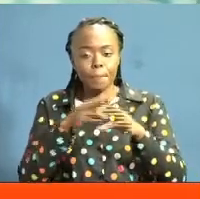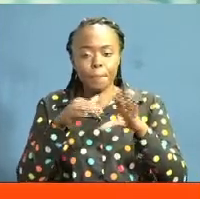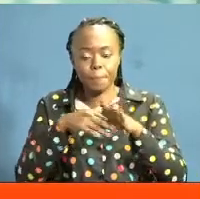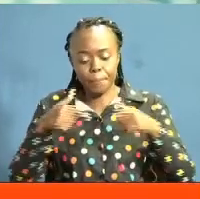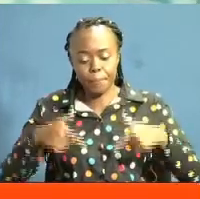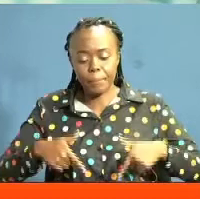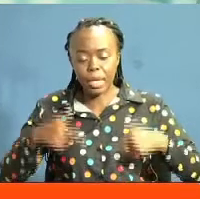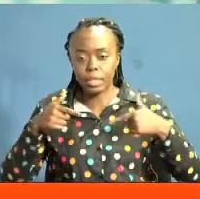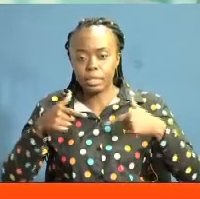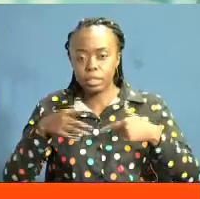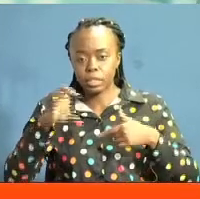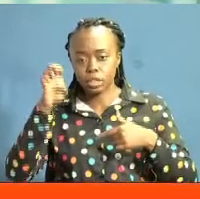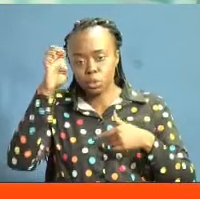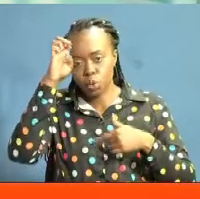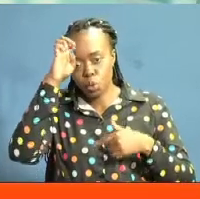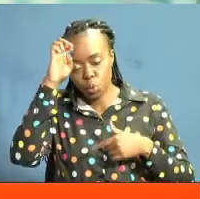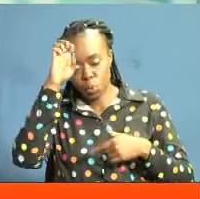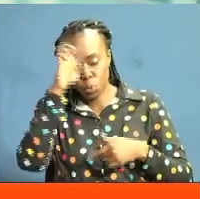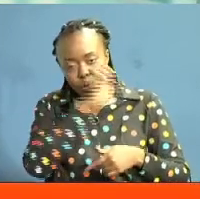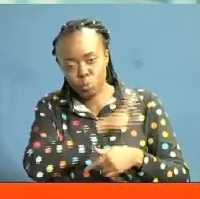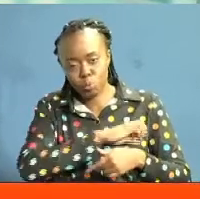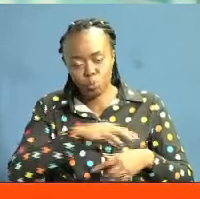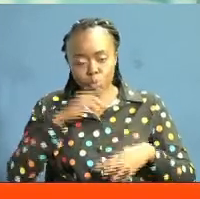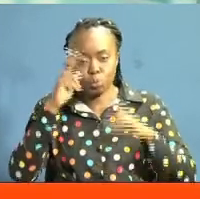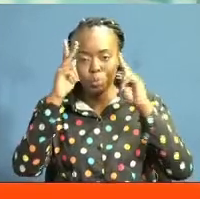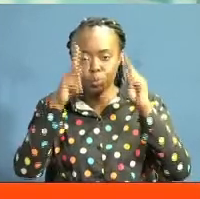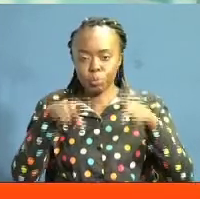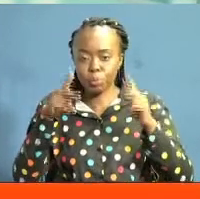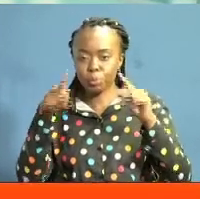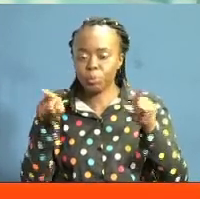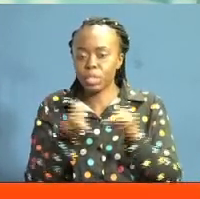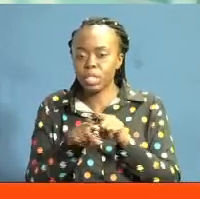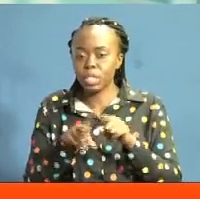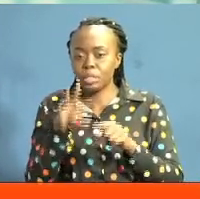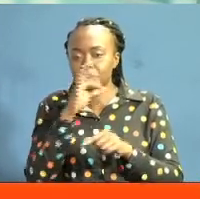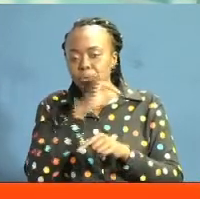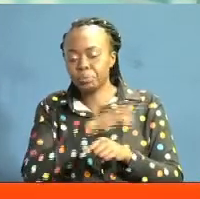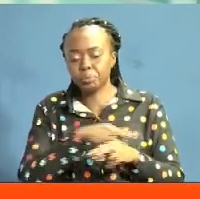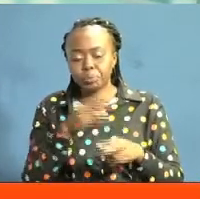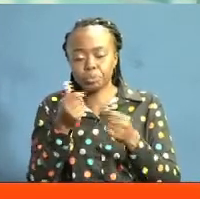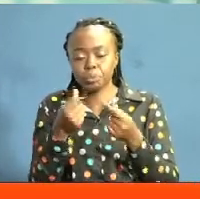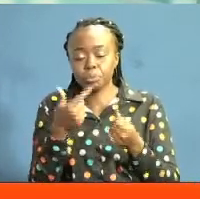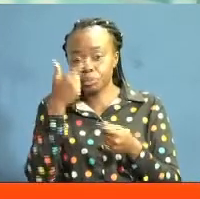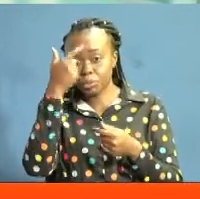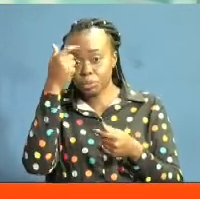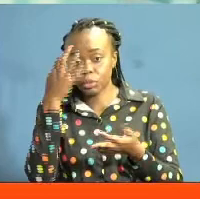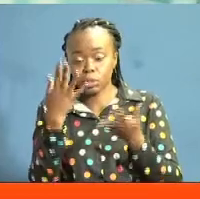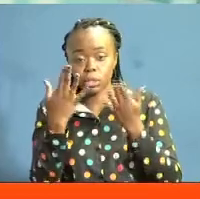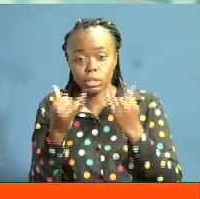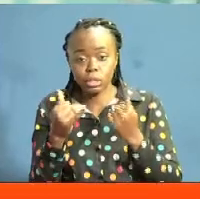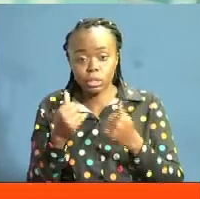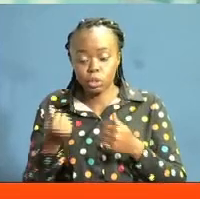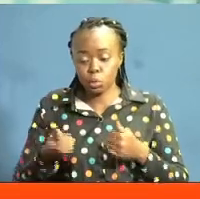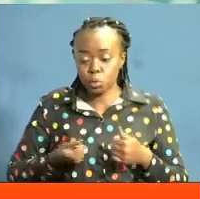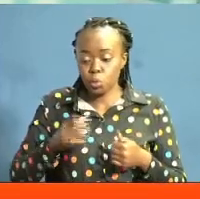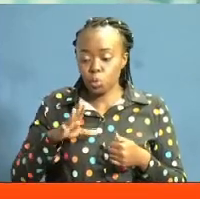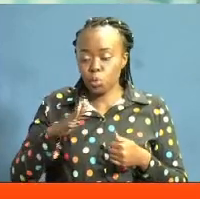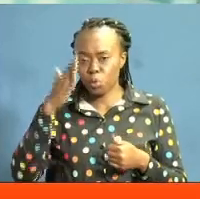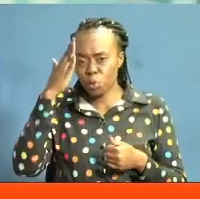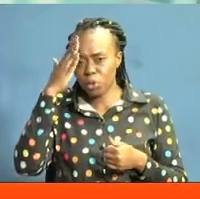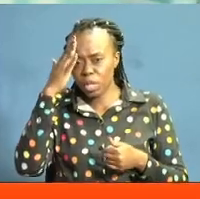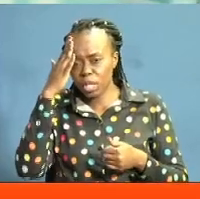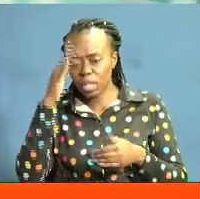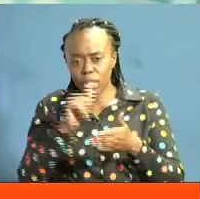life, emotionally, physically, and also financially. Because unfortunately, girls are thinking